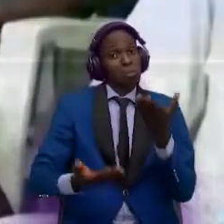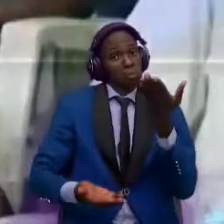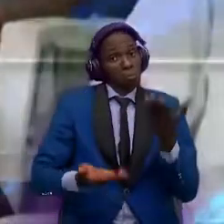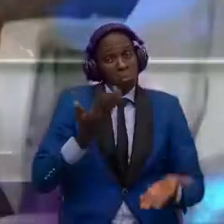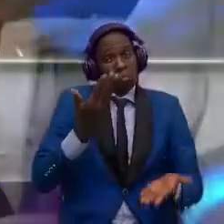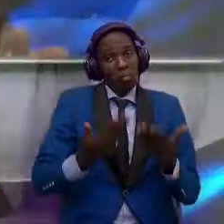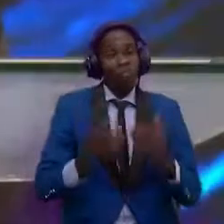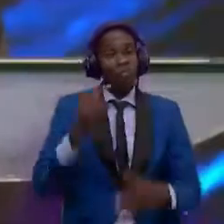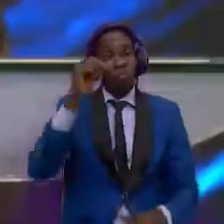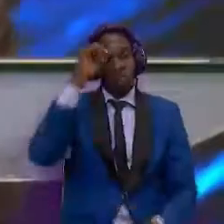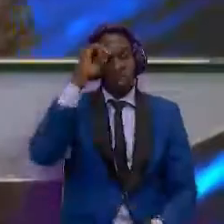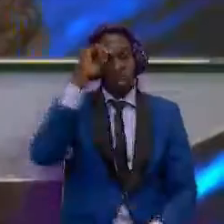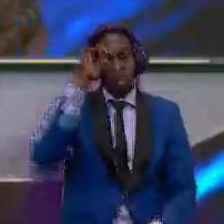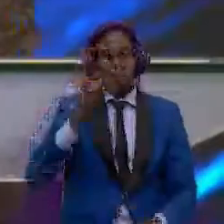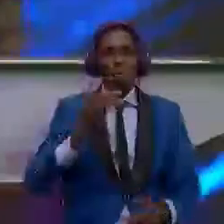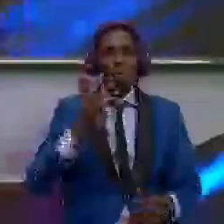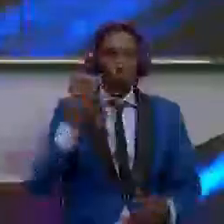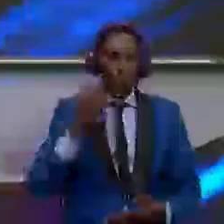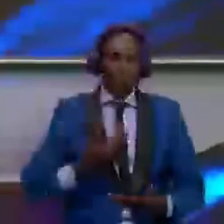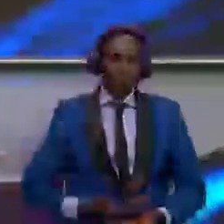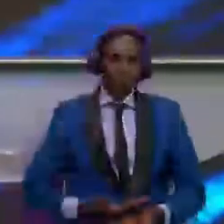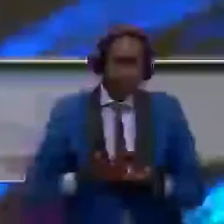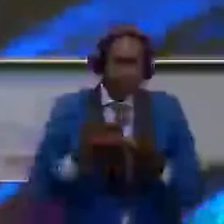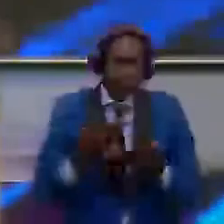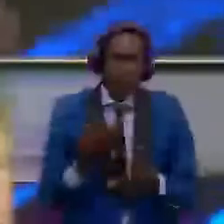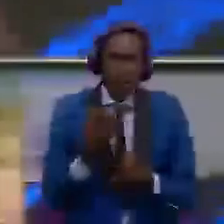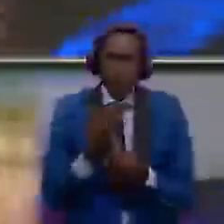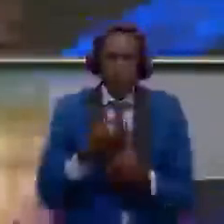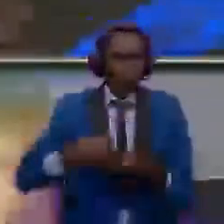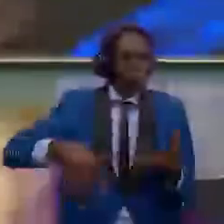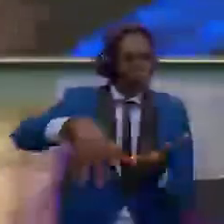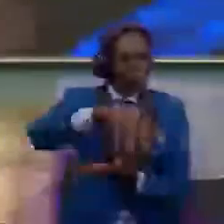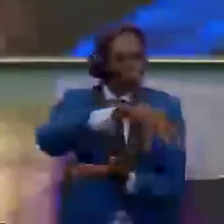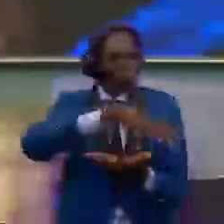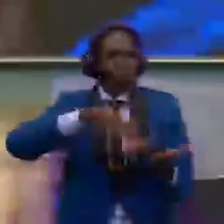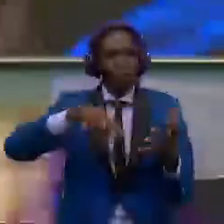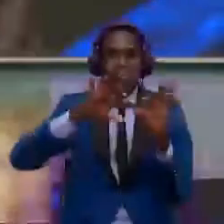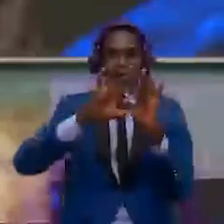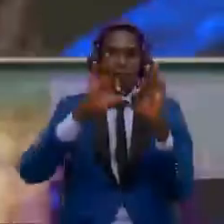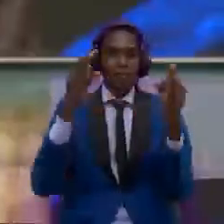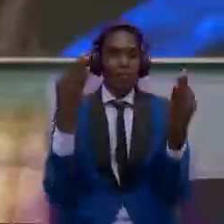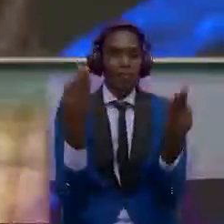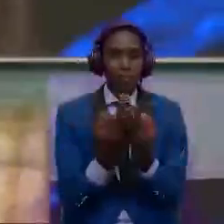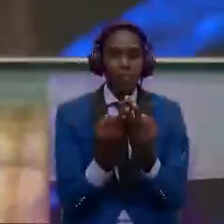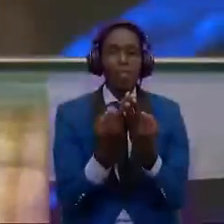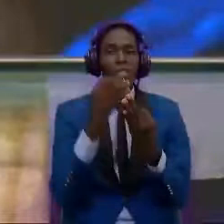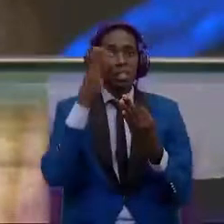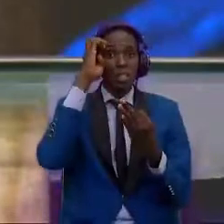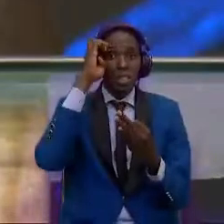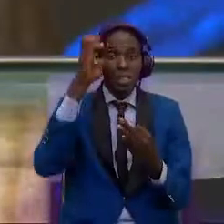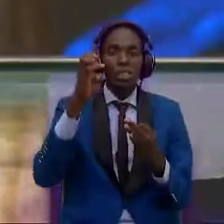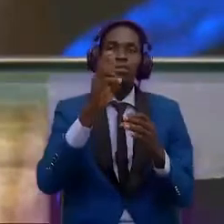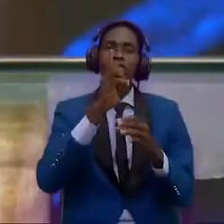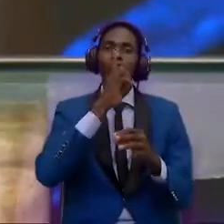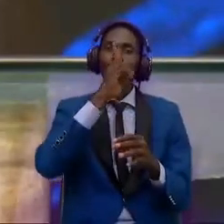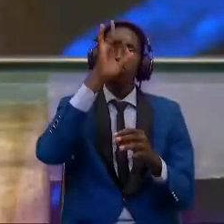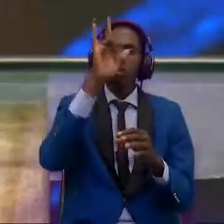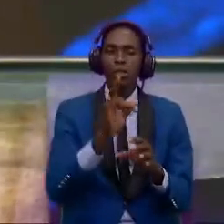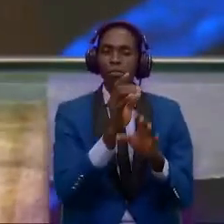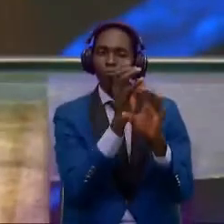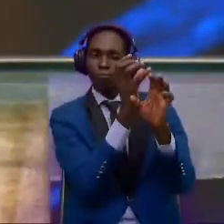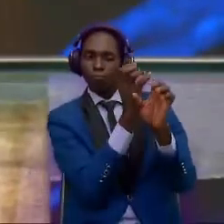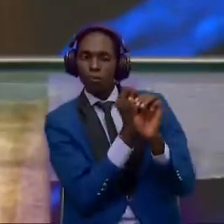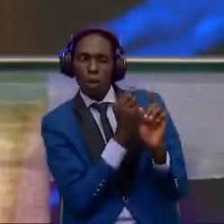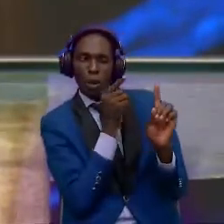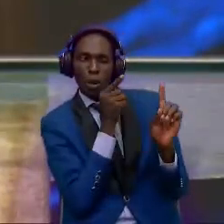an offspring of a Gentile and a Jew, eventually he got the